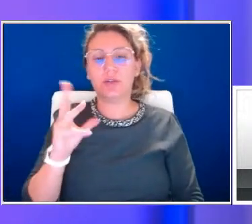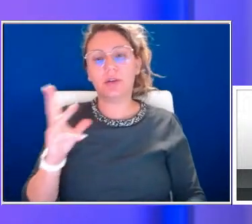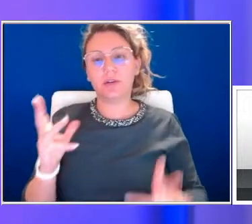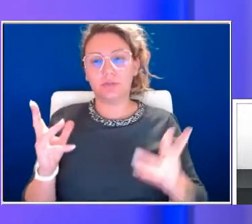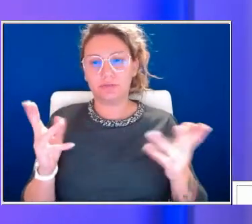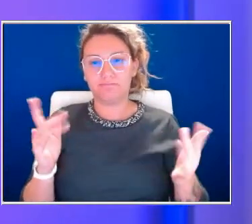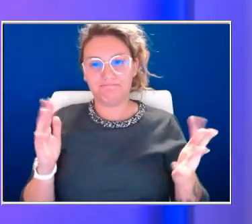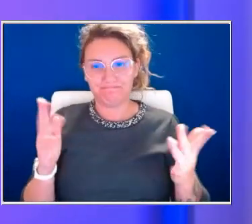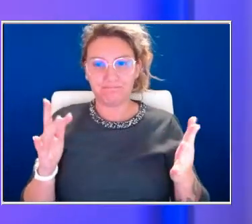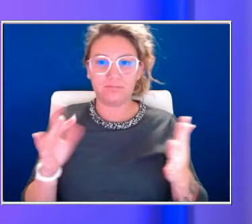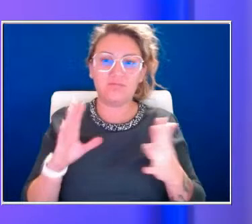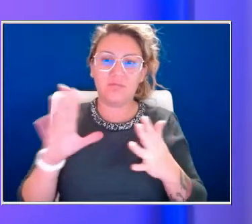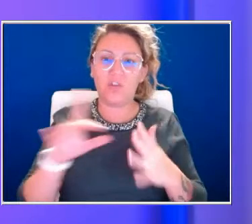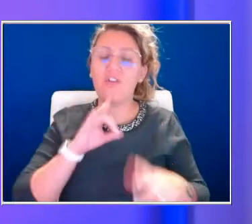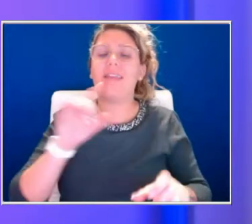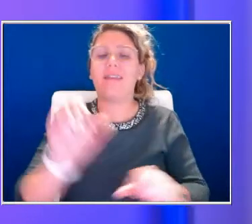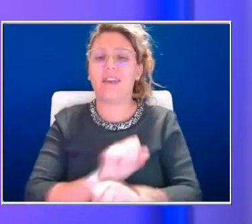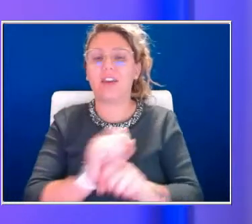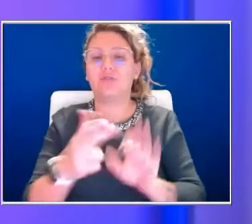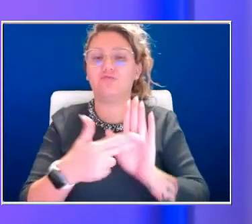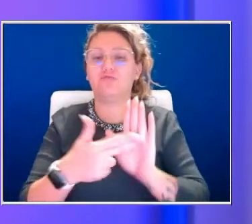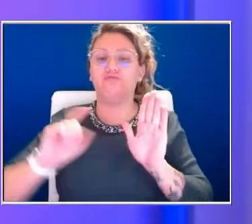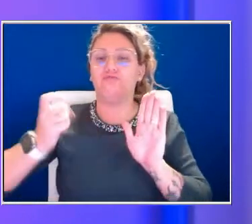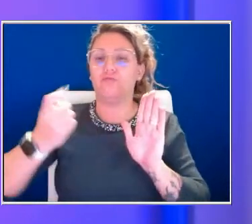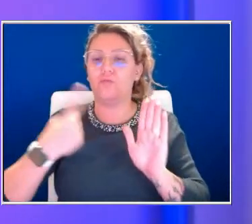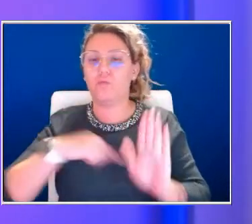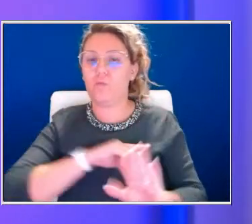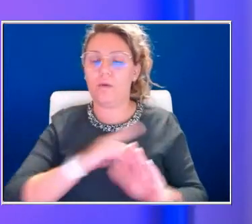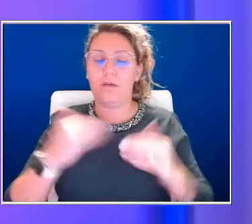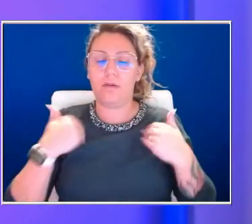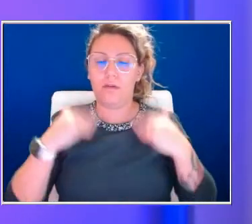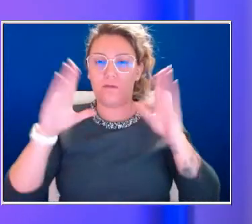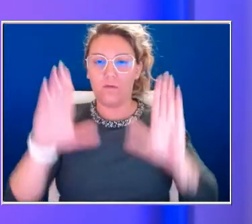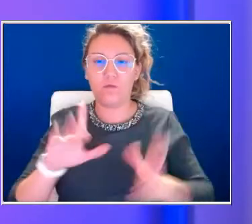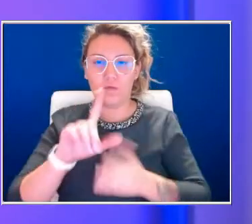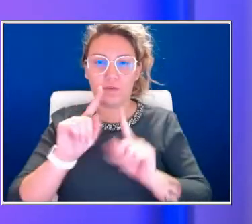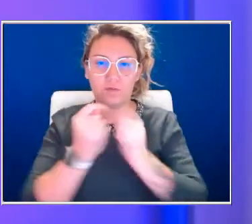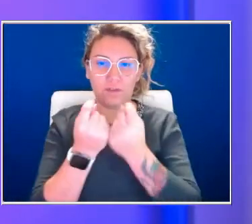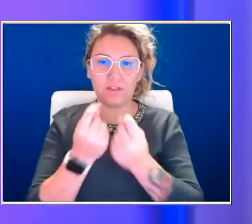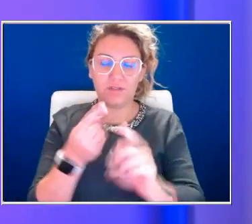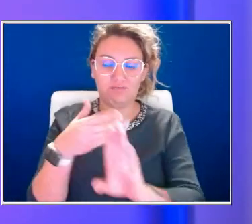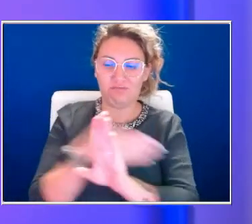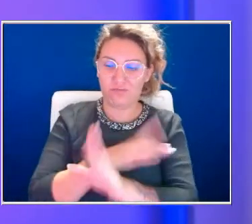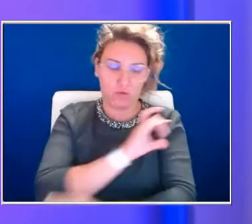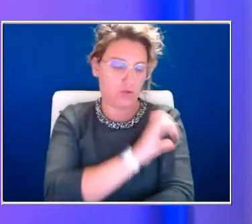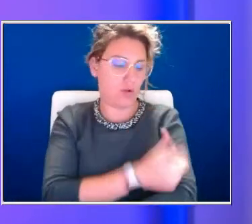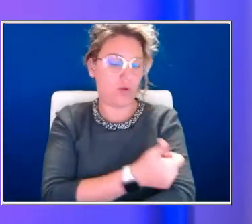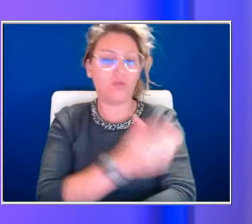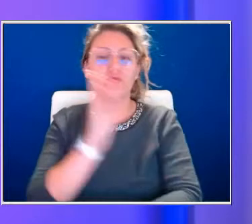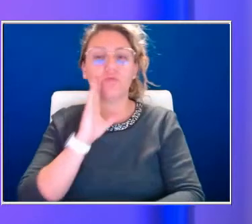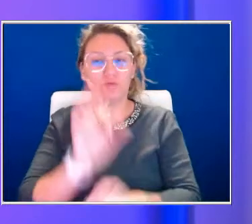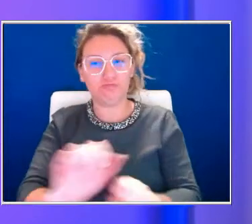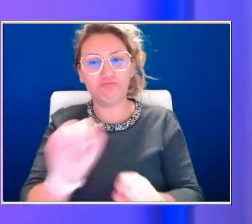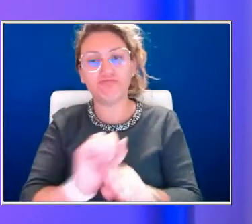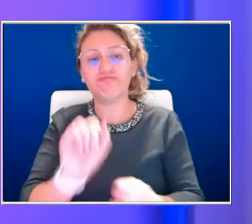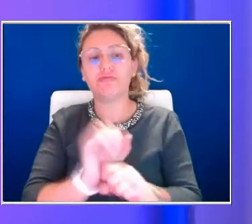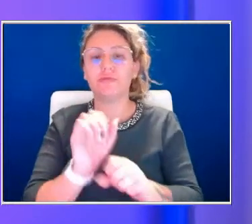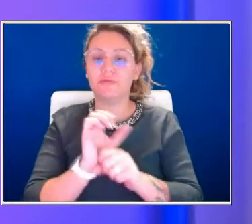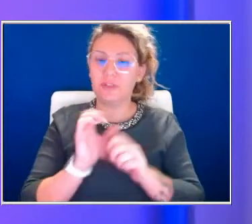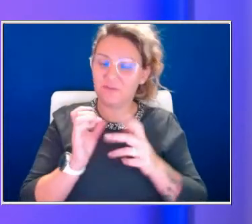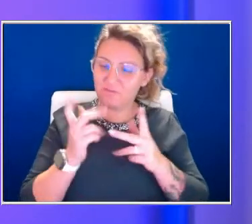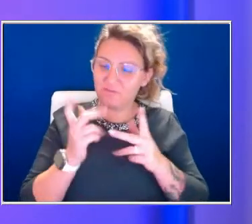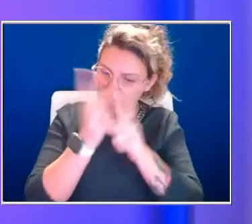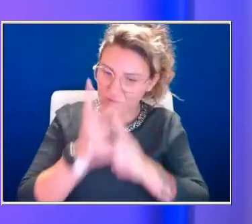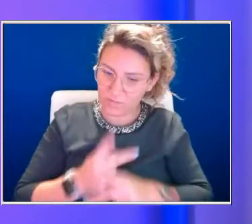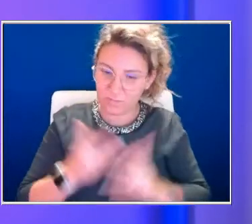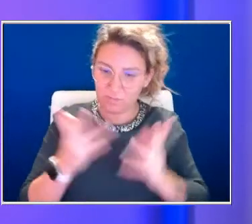their actual diagnosis. But we have a great team of people that work on pre-authorizations to find to sort through what is the best way and the